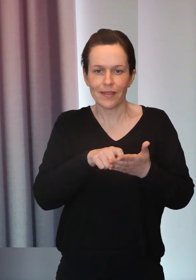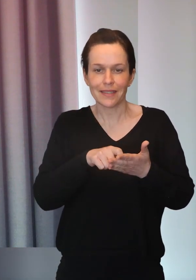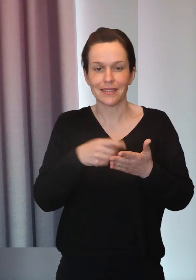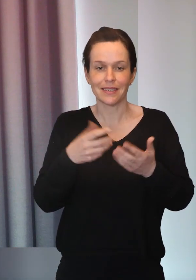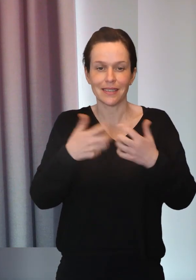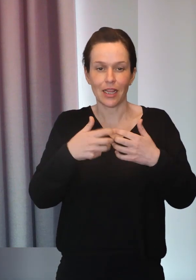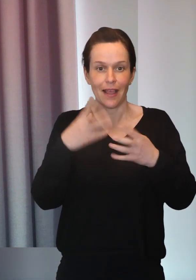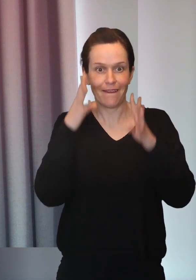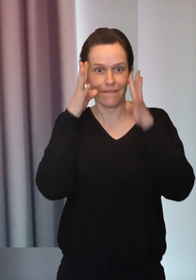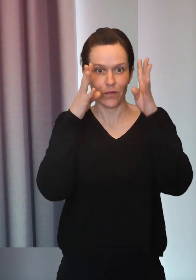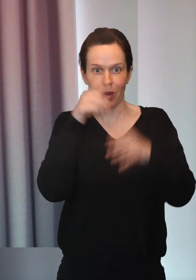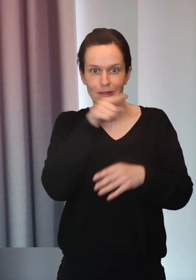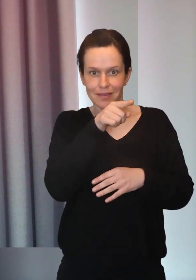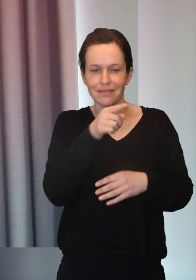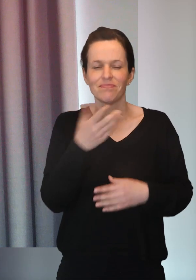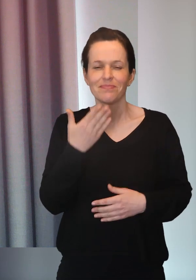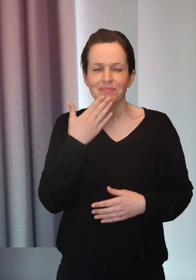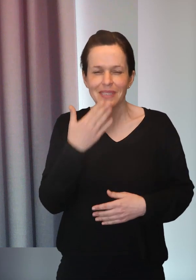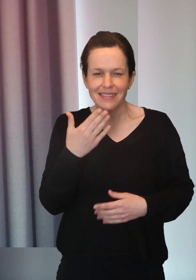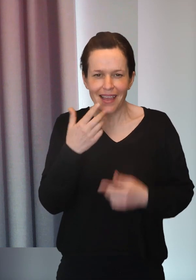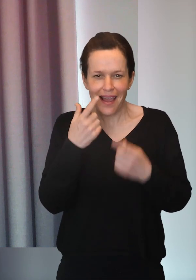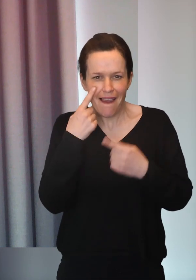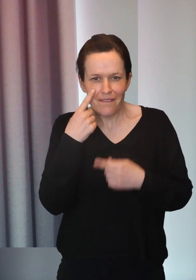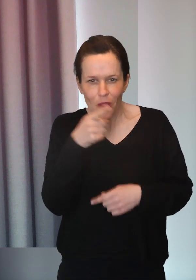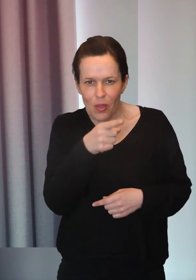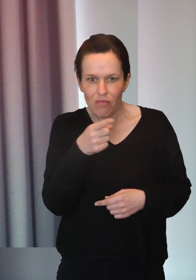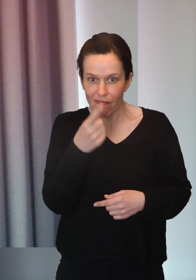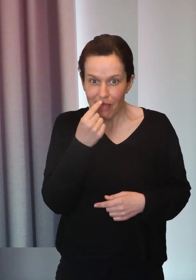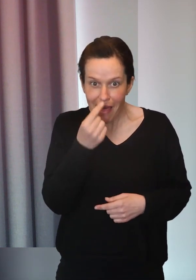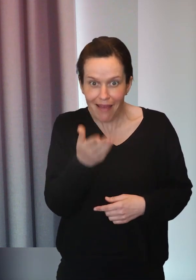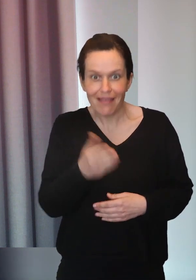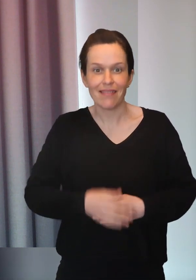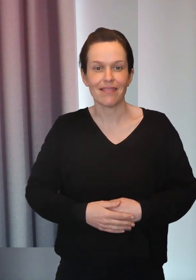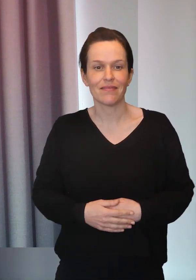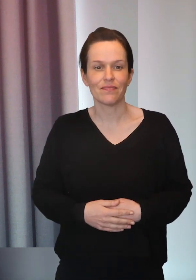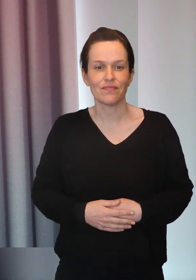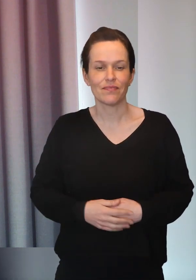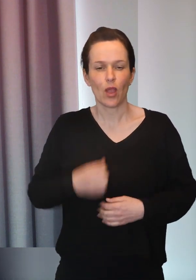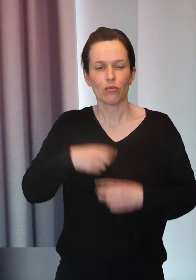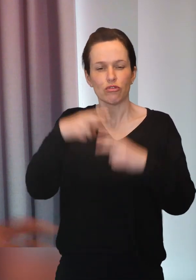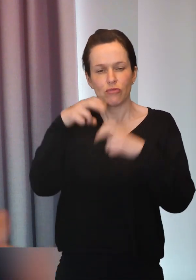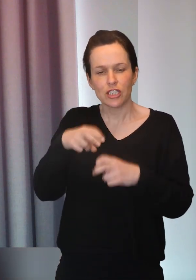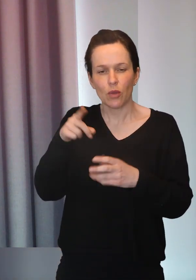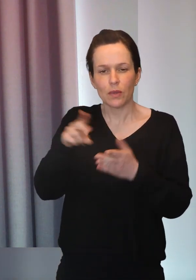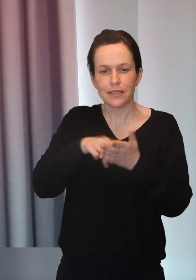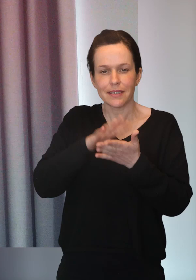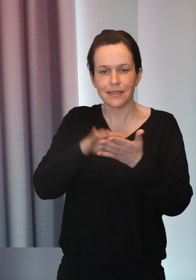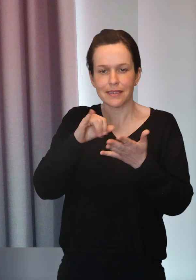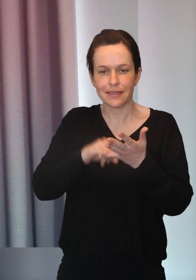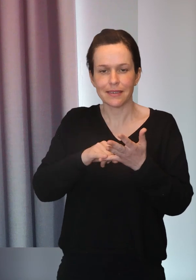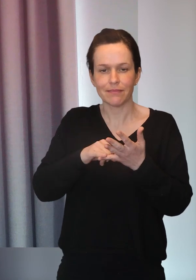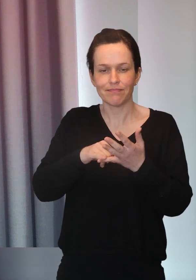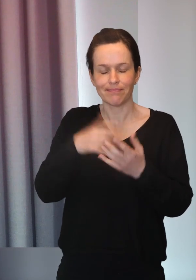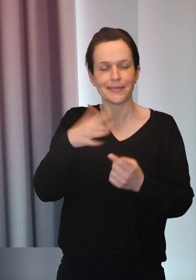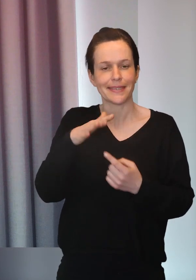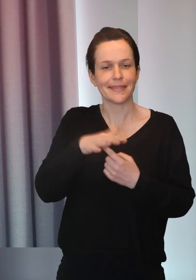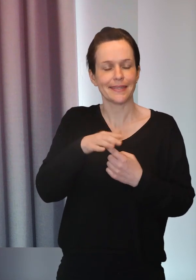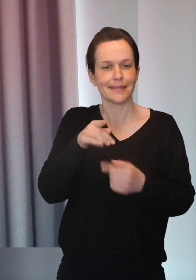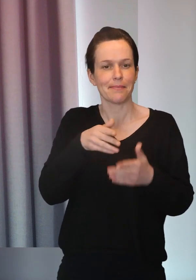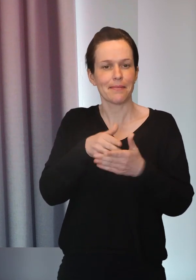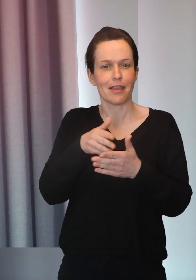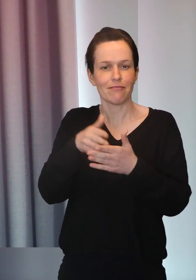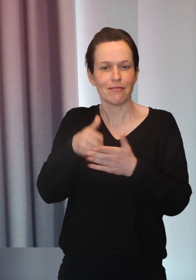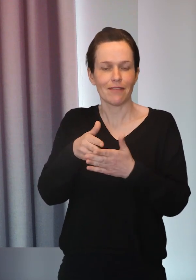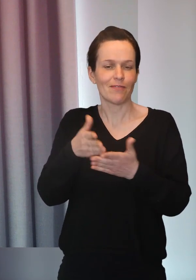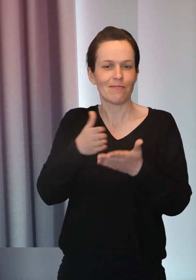of Technology and Innovation. Please explore it when you can. Our research with NHS